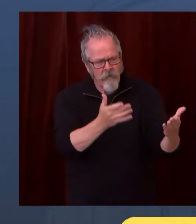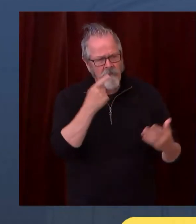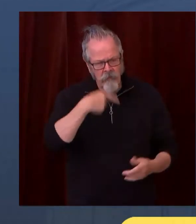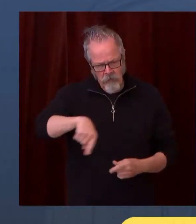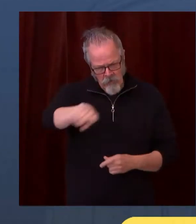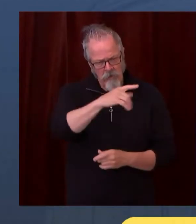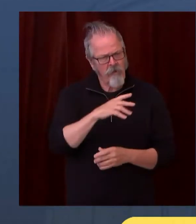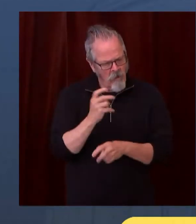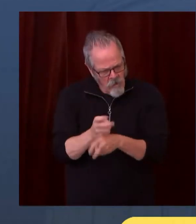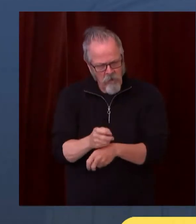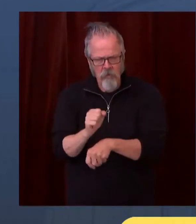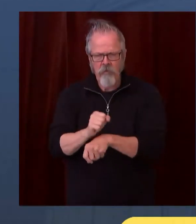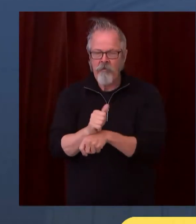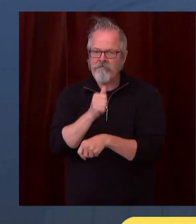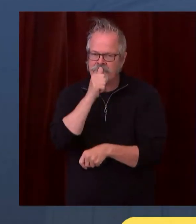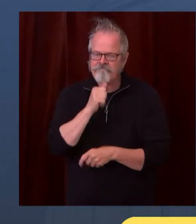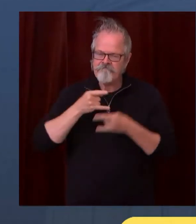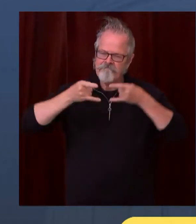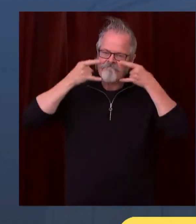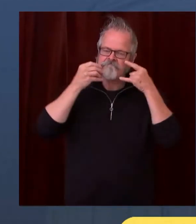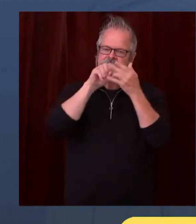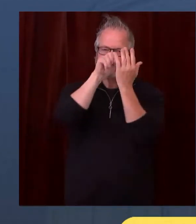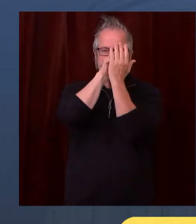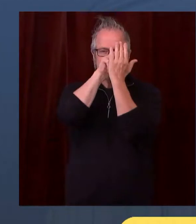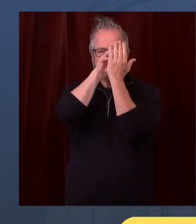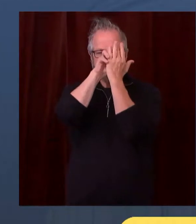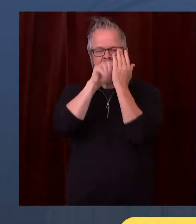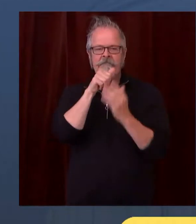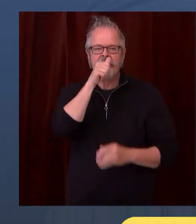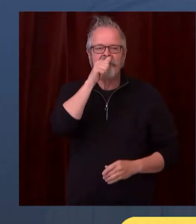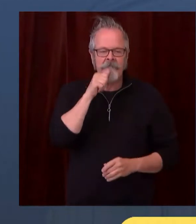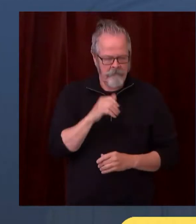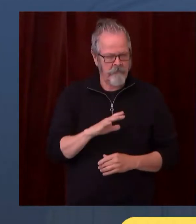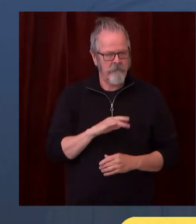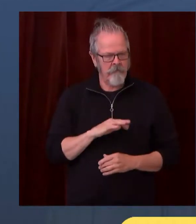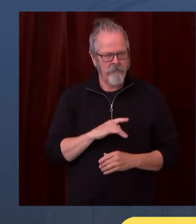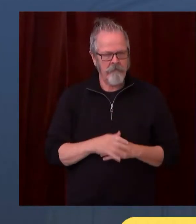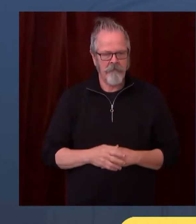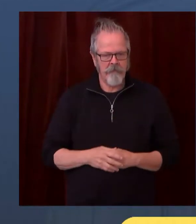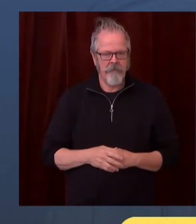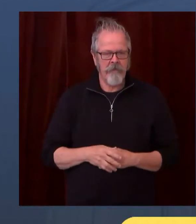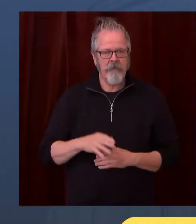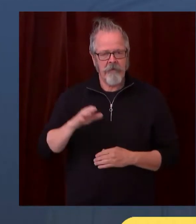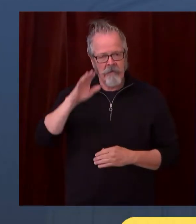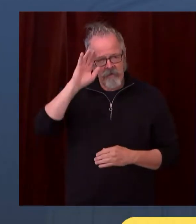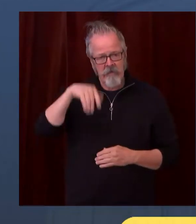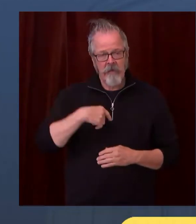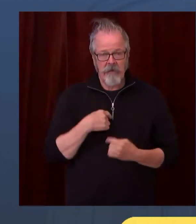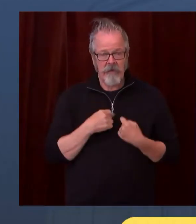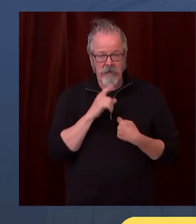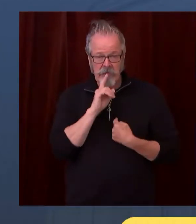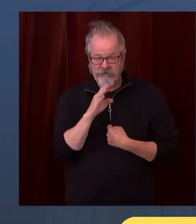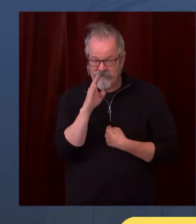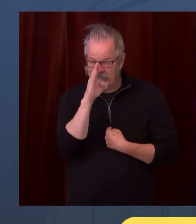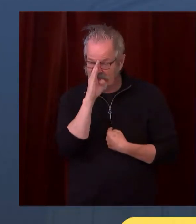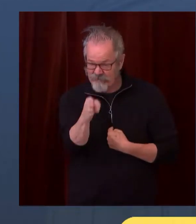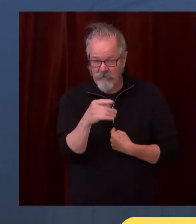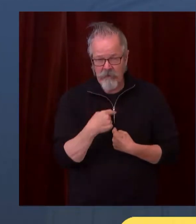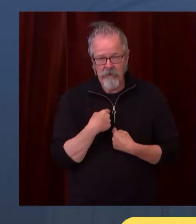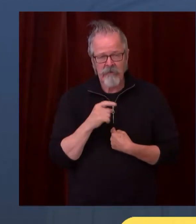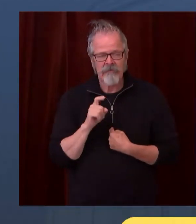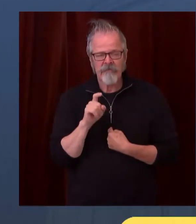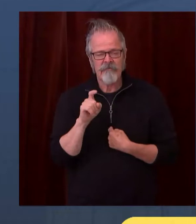with ourselves to realize that we are so far away from success on this that we have to remain incredibly